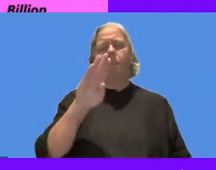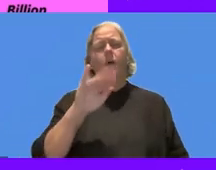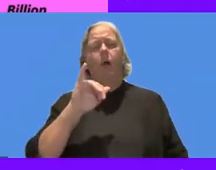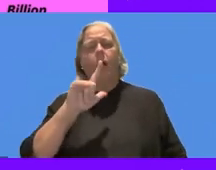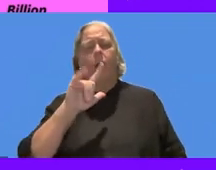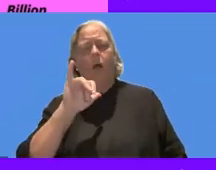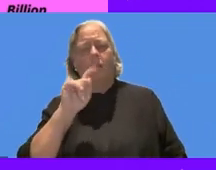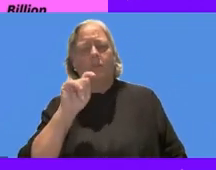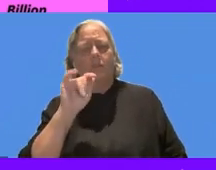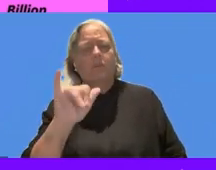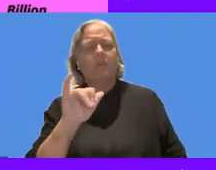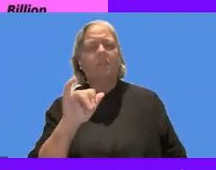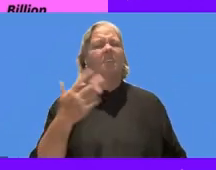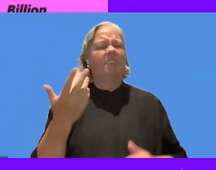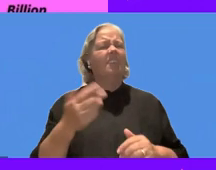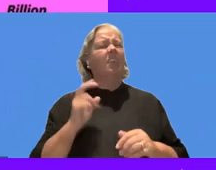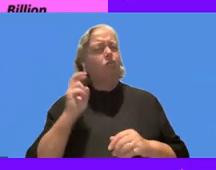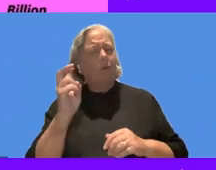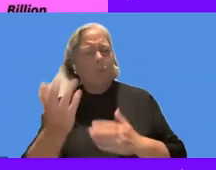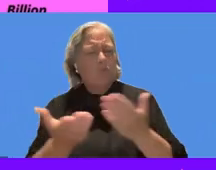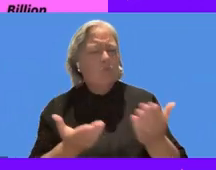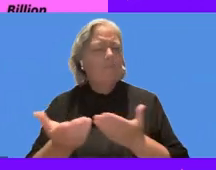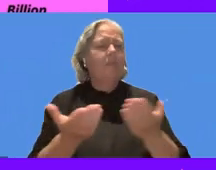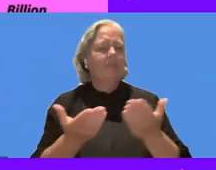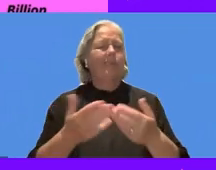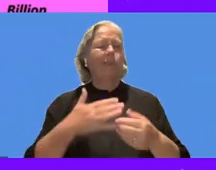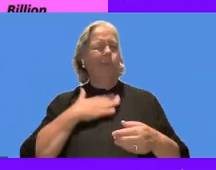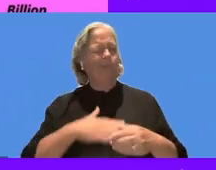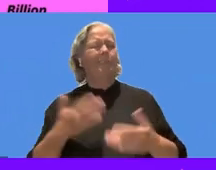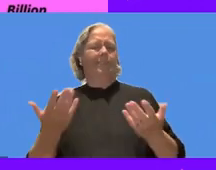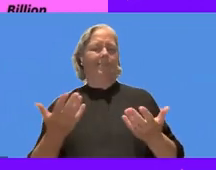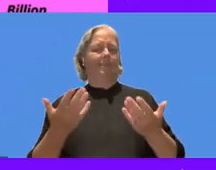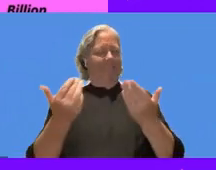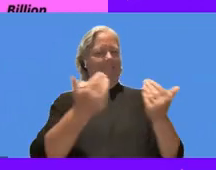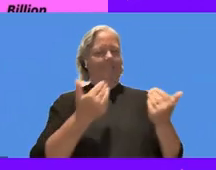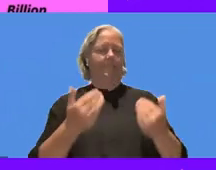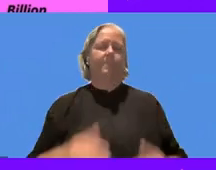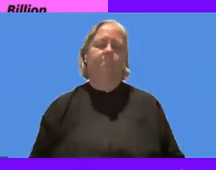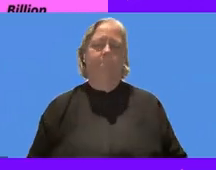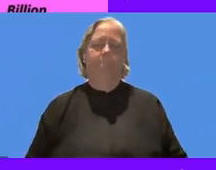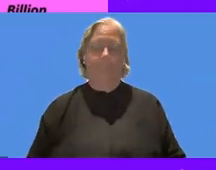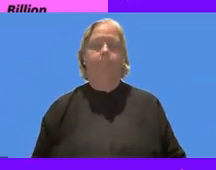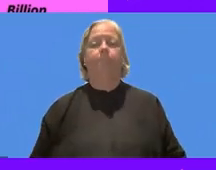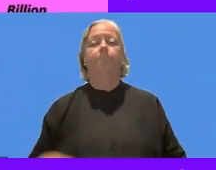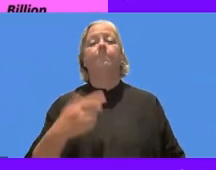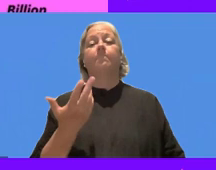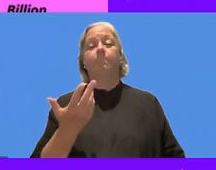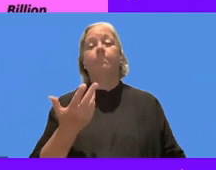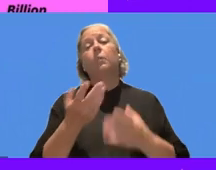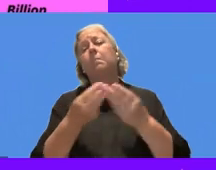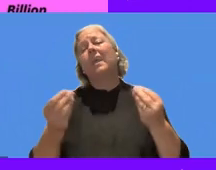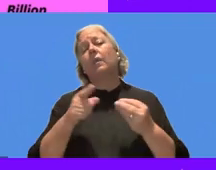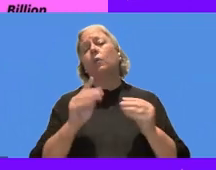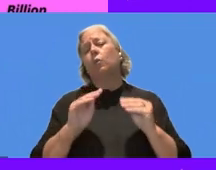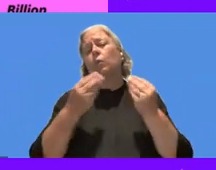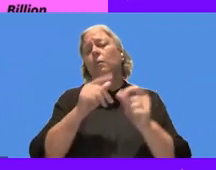of important opener up of that conversation, so to speak. And one thing we often hear from young people, those of us in youth movements,